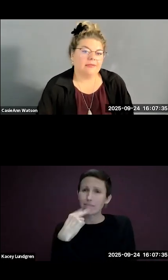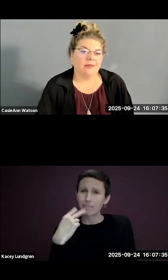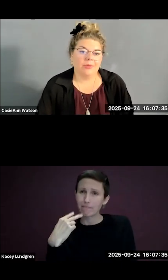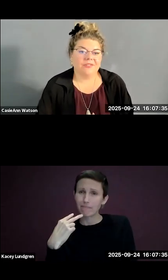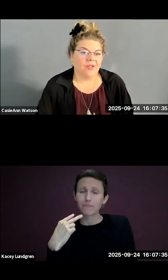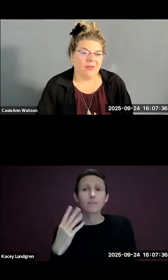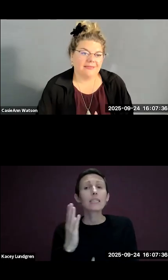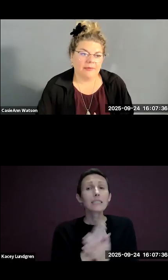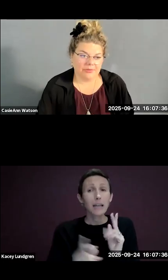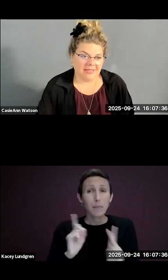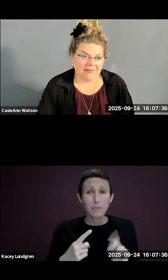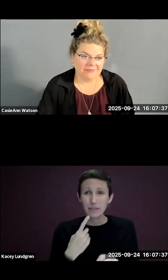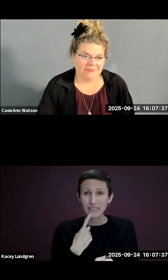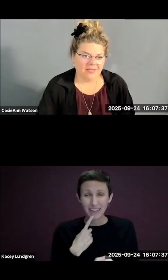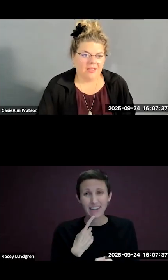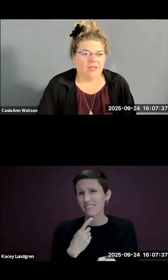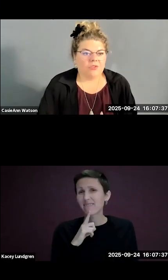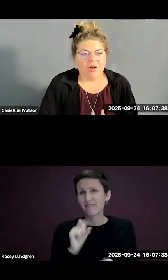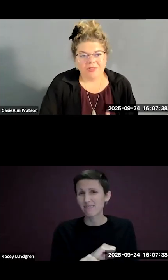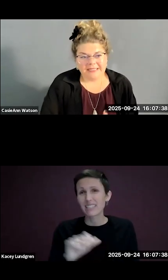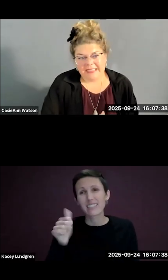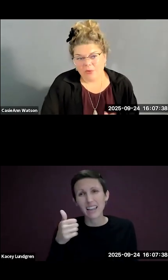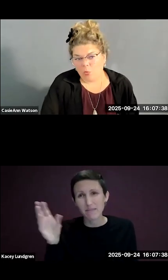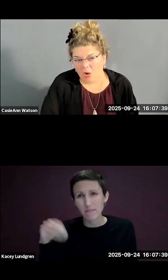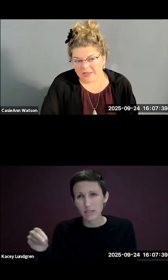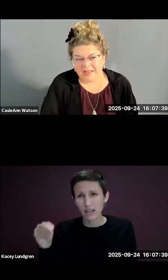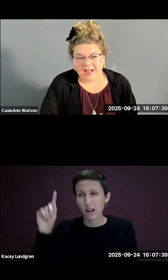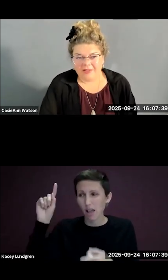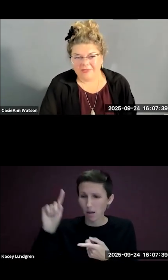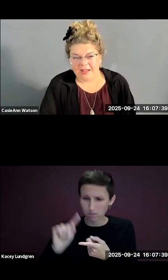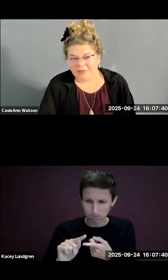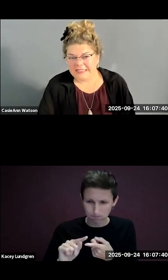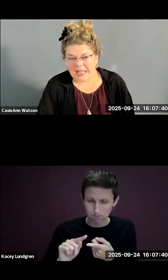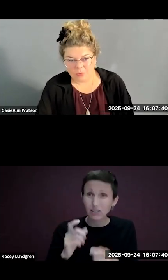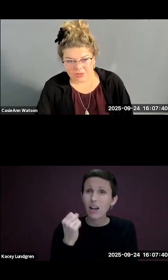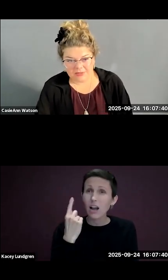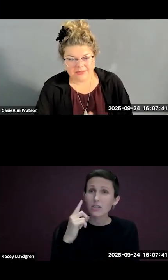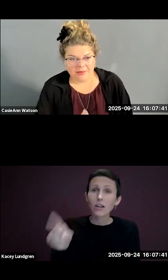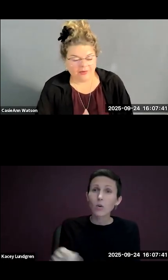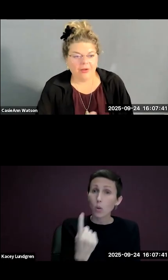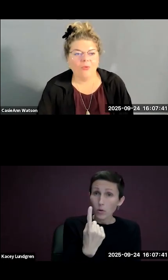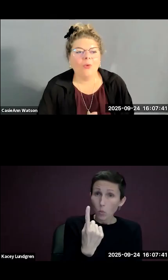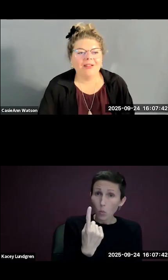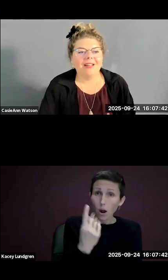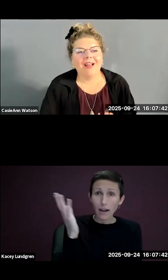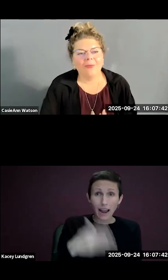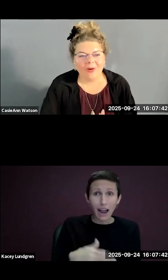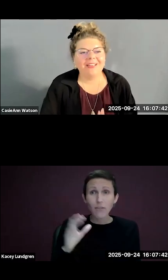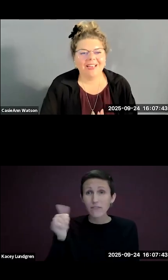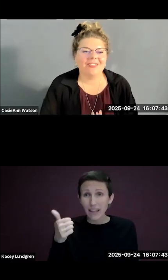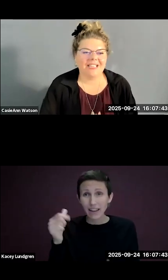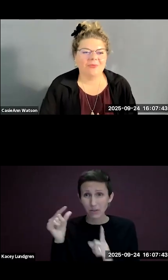estimates even put this number as low as 10%. So understanding 1 out of every 10 words, or